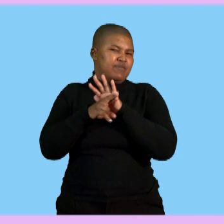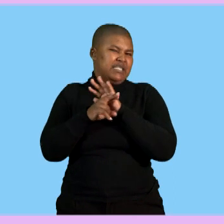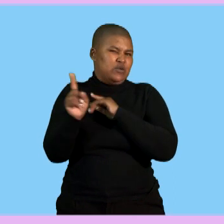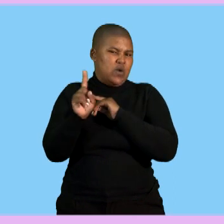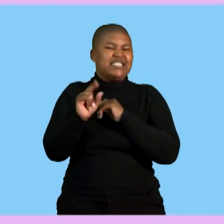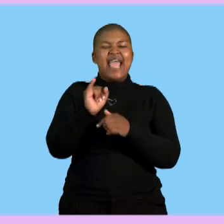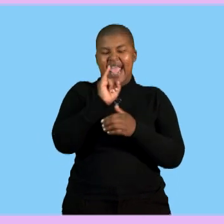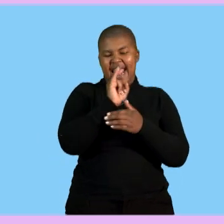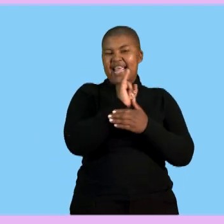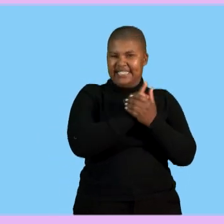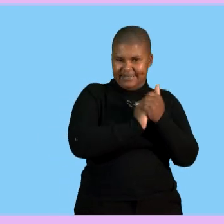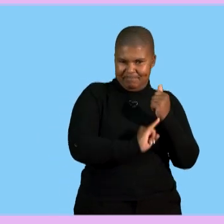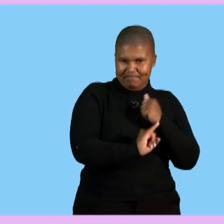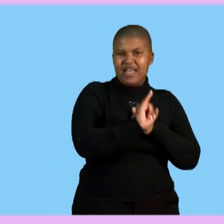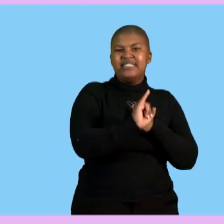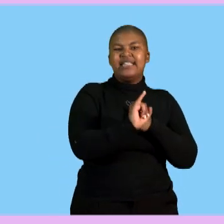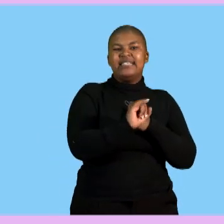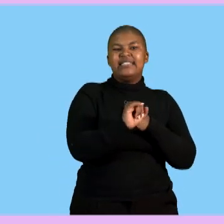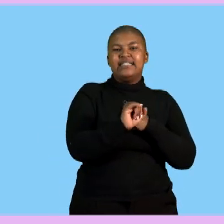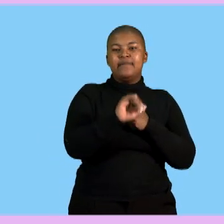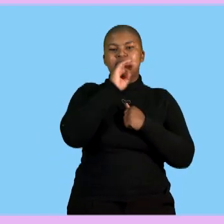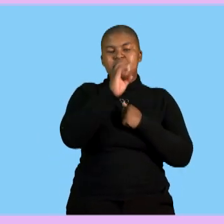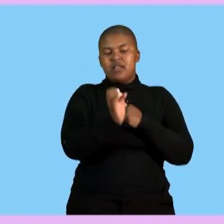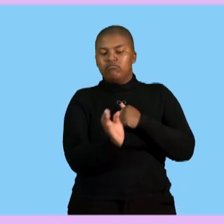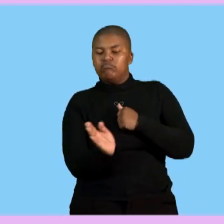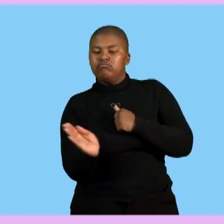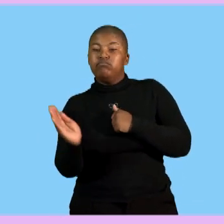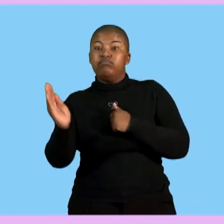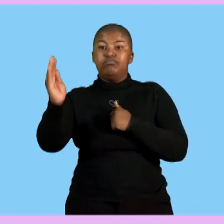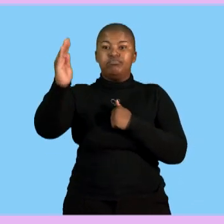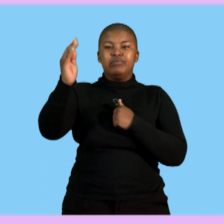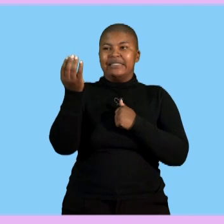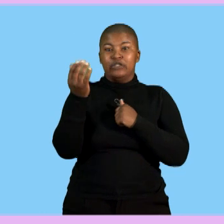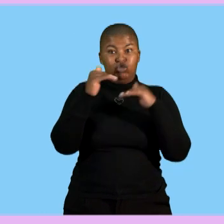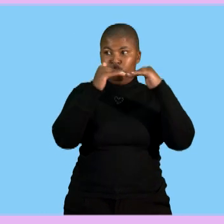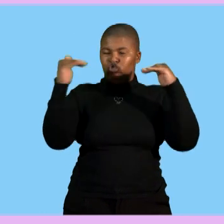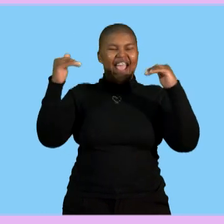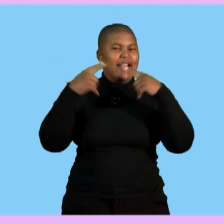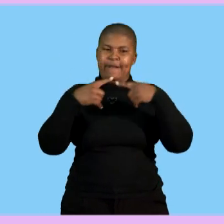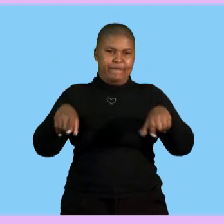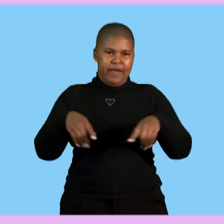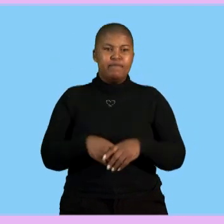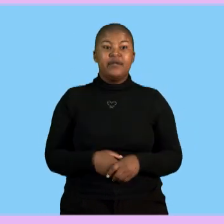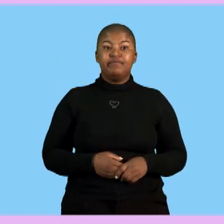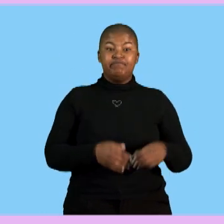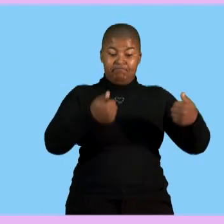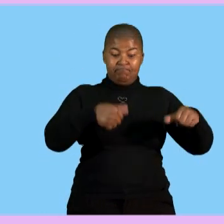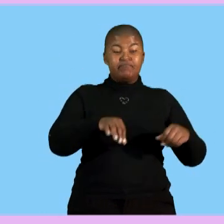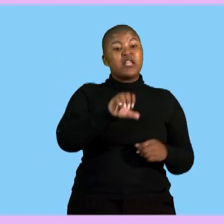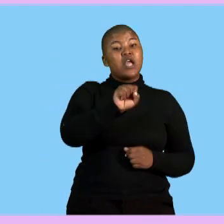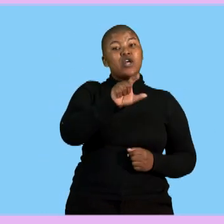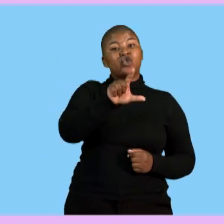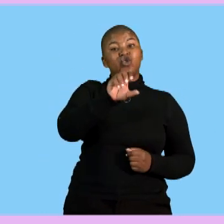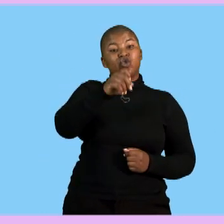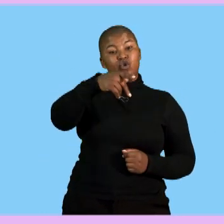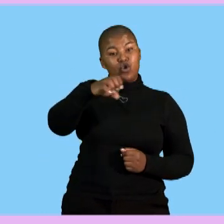represents independent variables. That will be a curve, something that is not straight. And then the slope